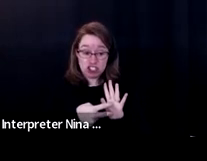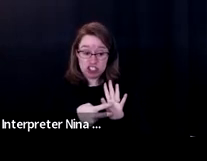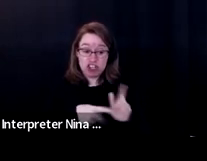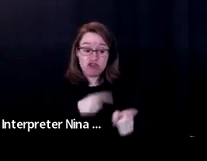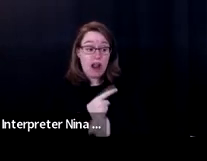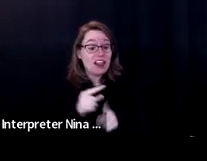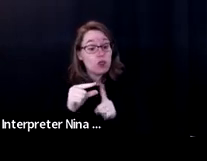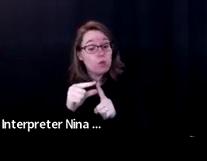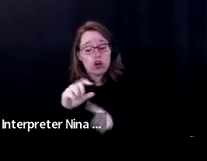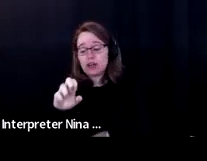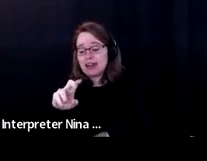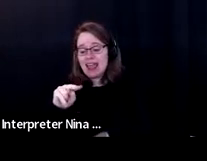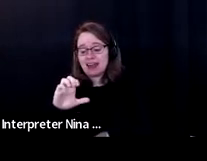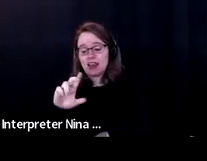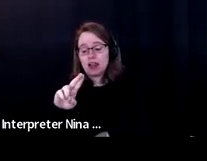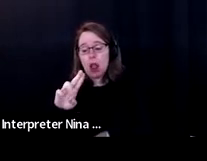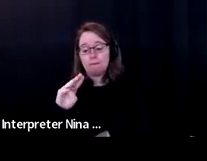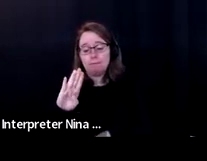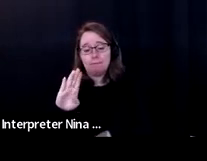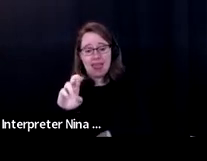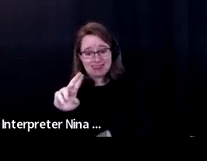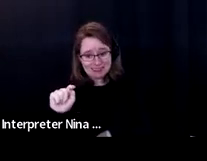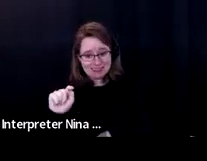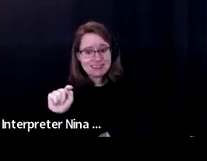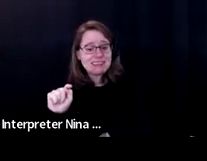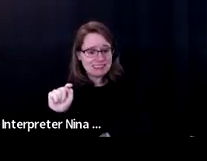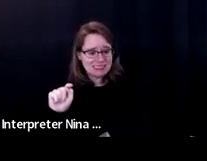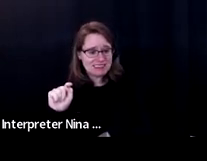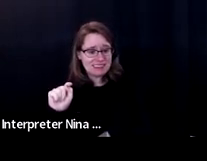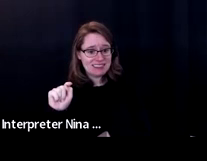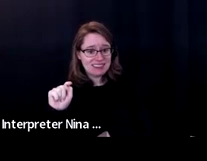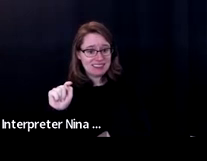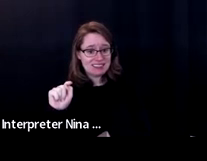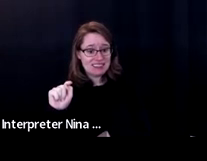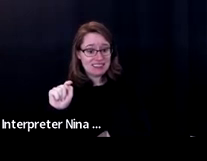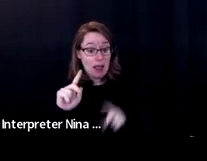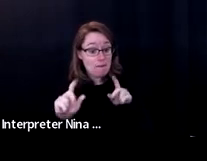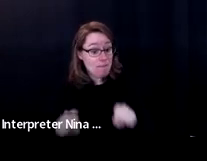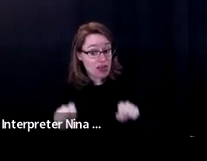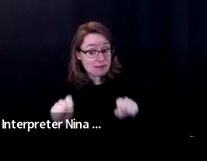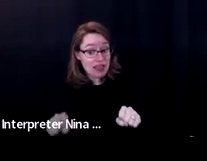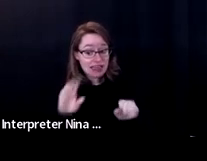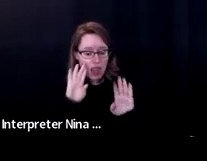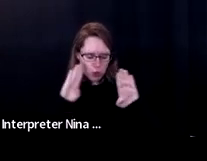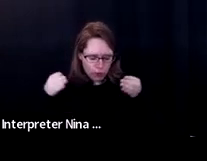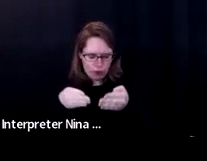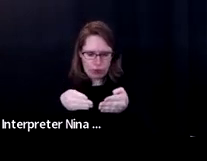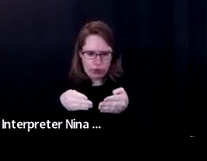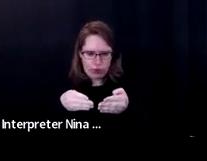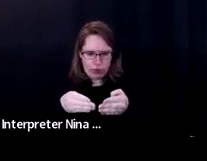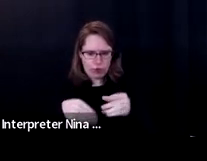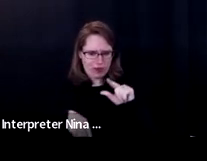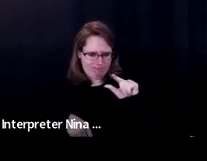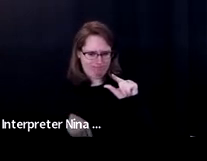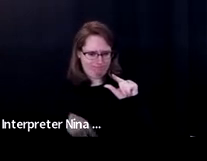incumbent creates both, it narrows the universe of possibility in this context, right? And I think thinking about